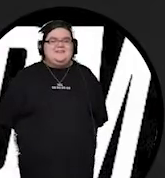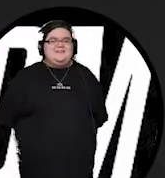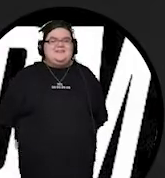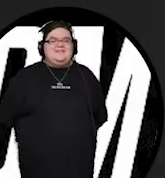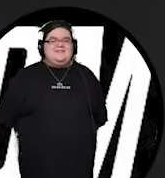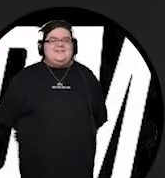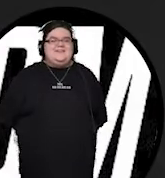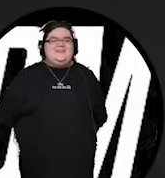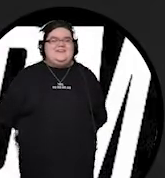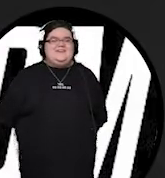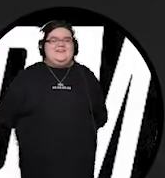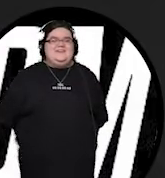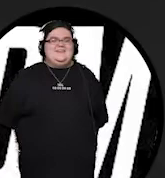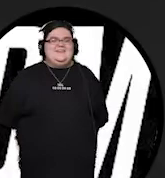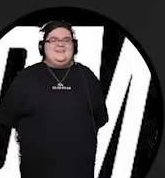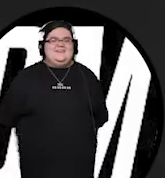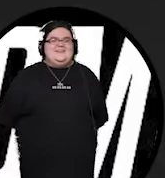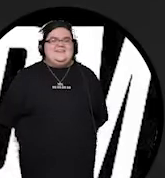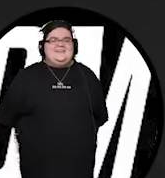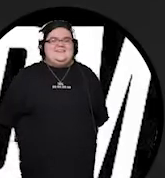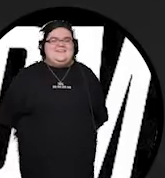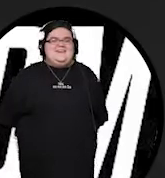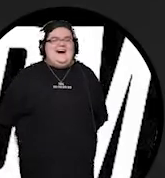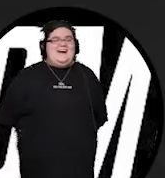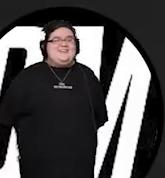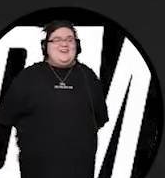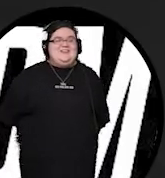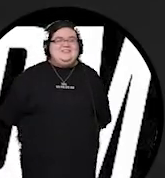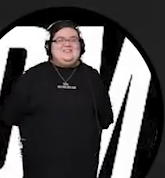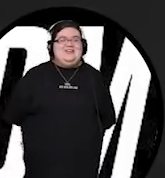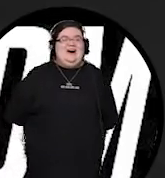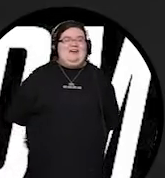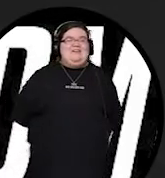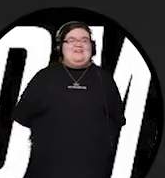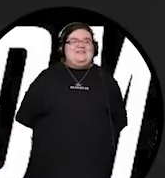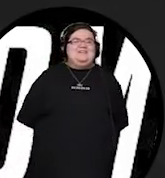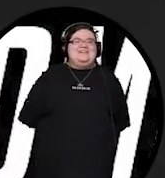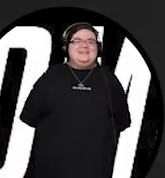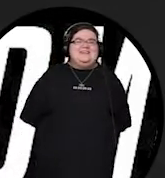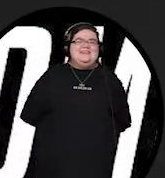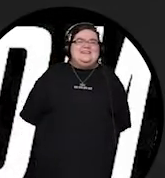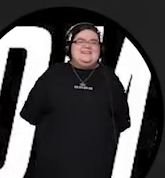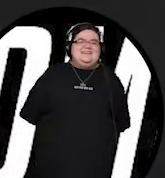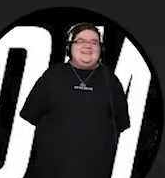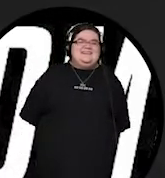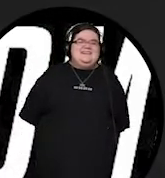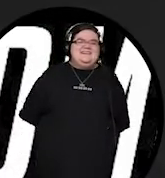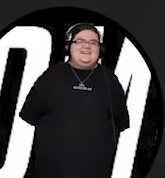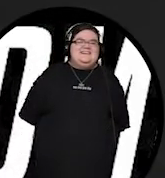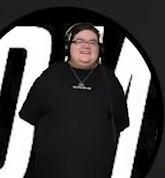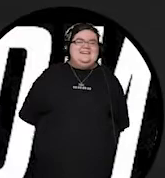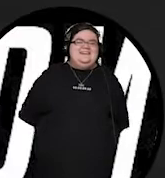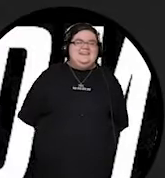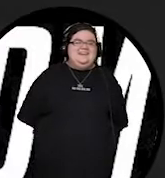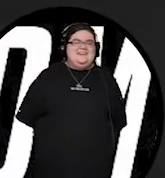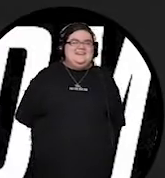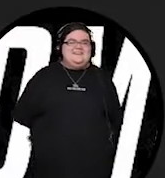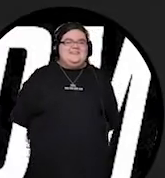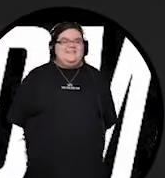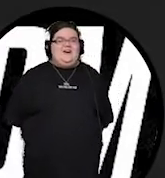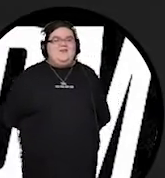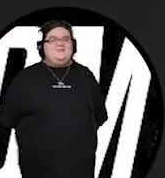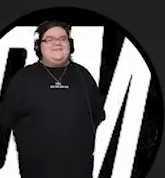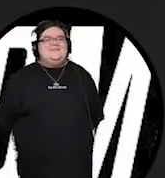something else. That's not. What is happening? How you spot. No, that's not logo, how you bottom spot. Right, and you're good.